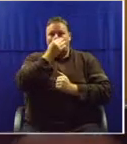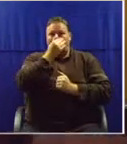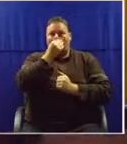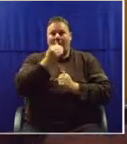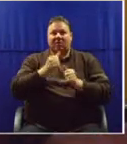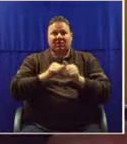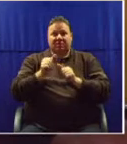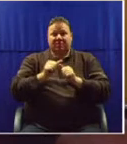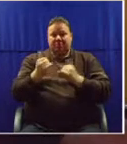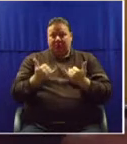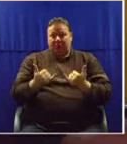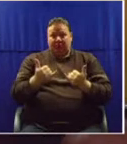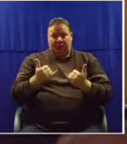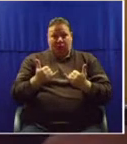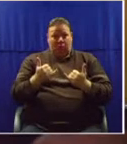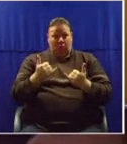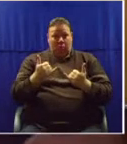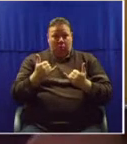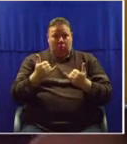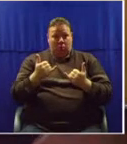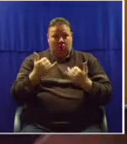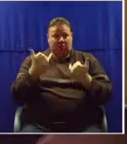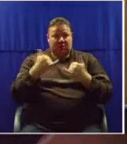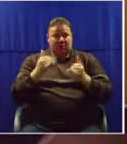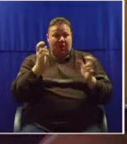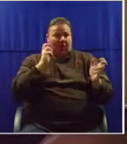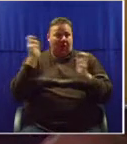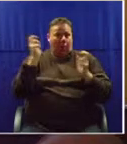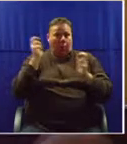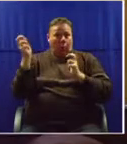Can you hear me now? Is there still echo?